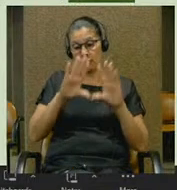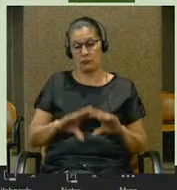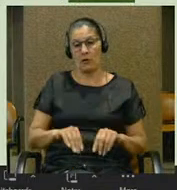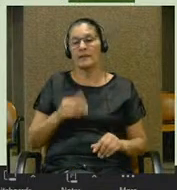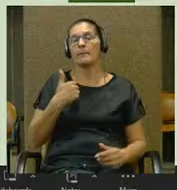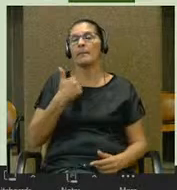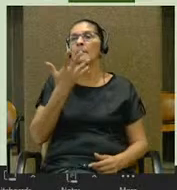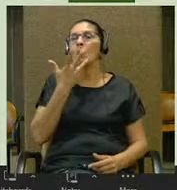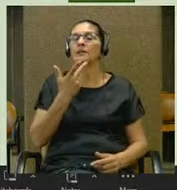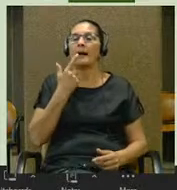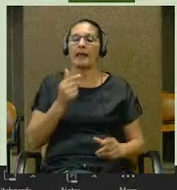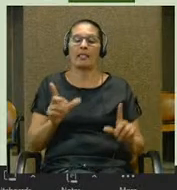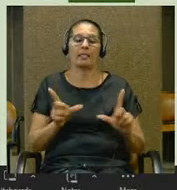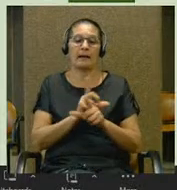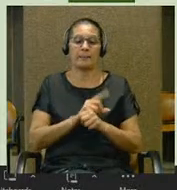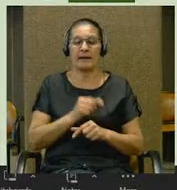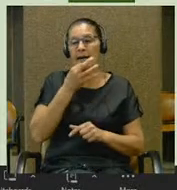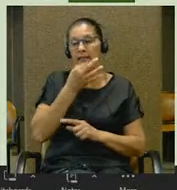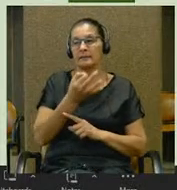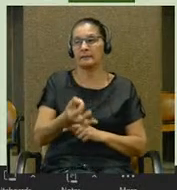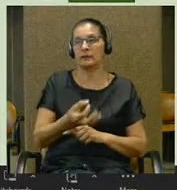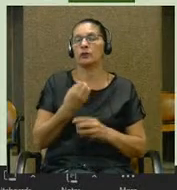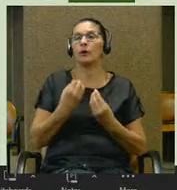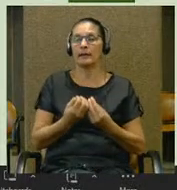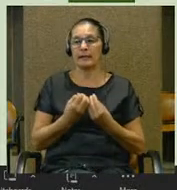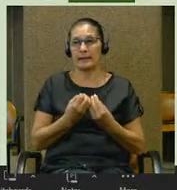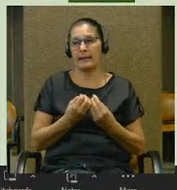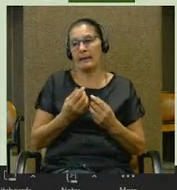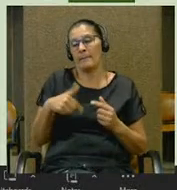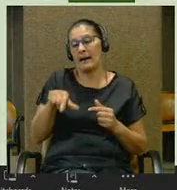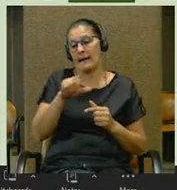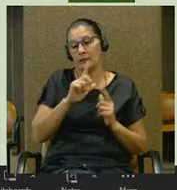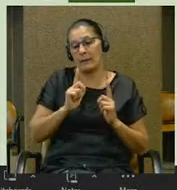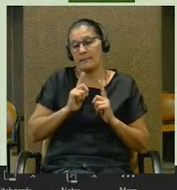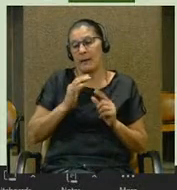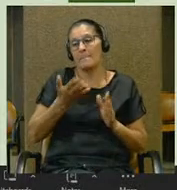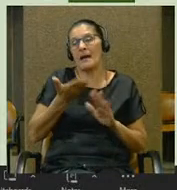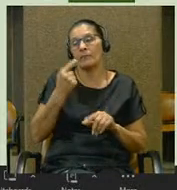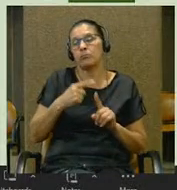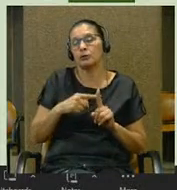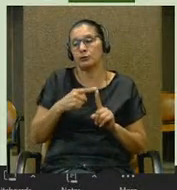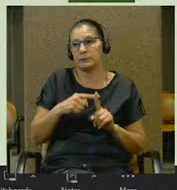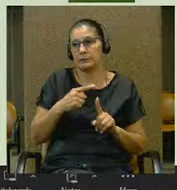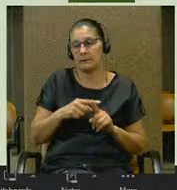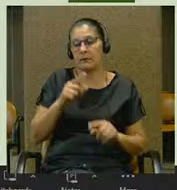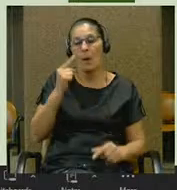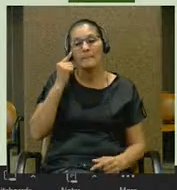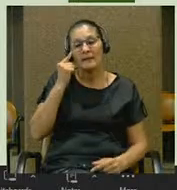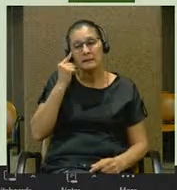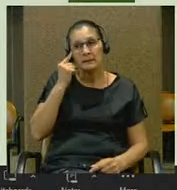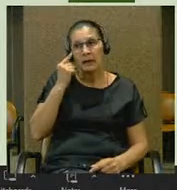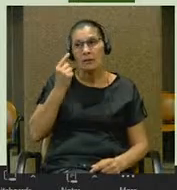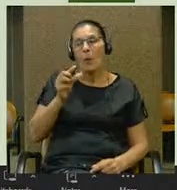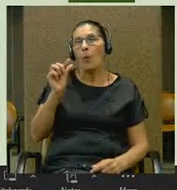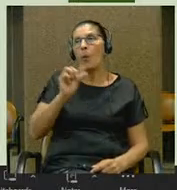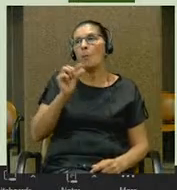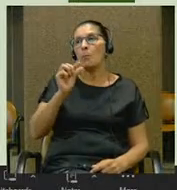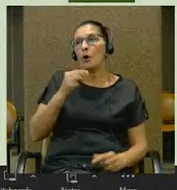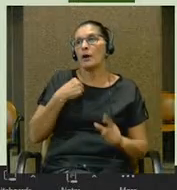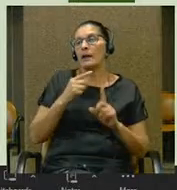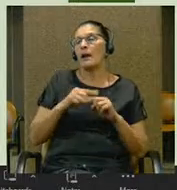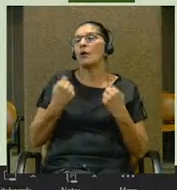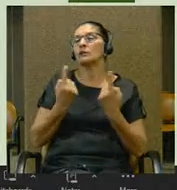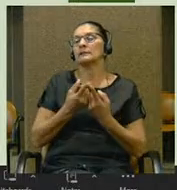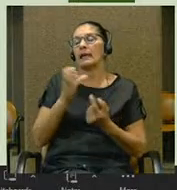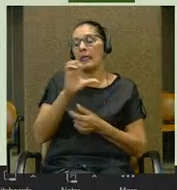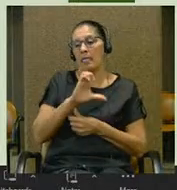So, given all of this, I would like to finish with a little bit of hope, or on a positive note,